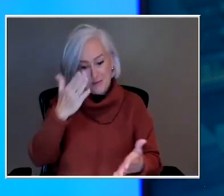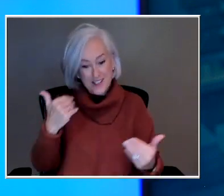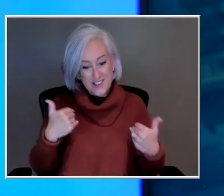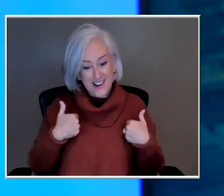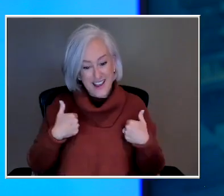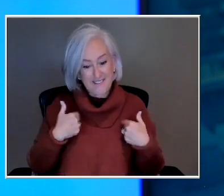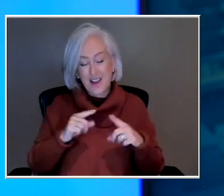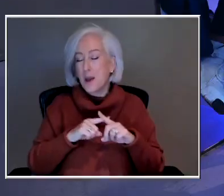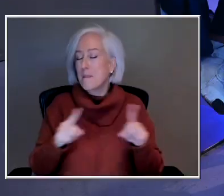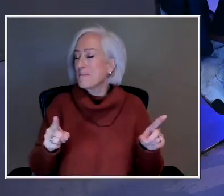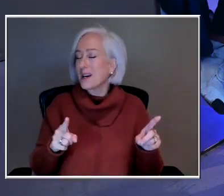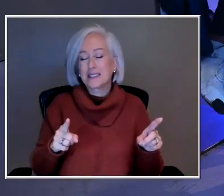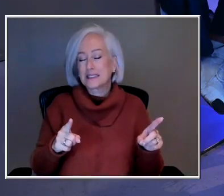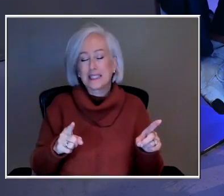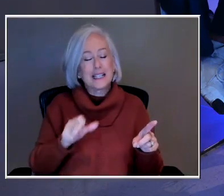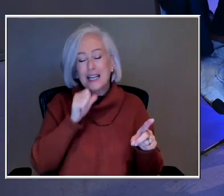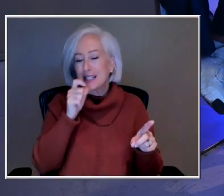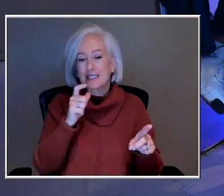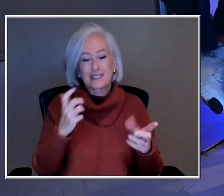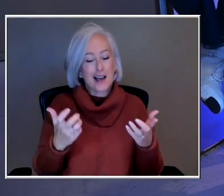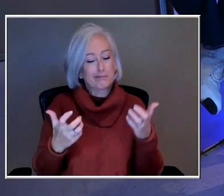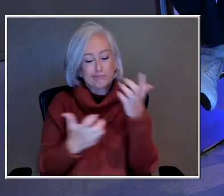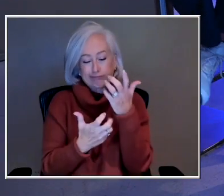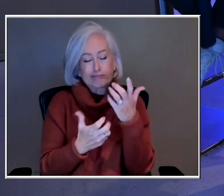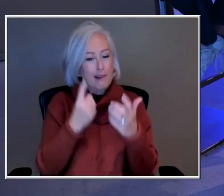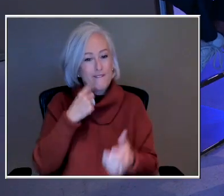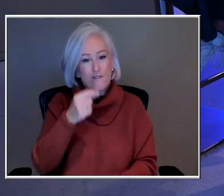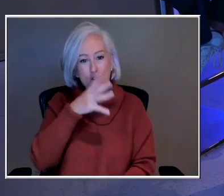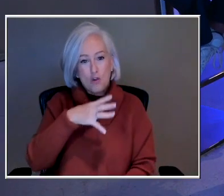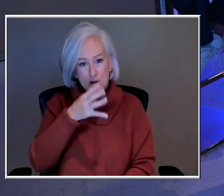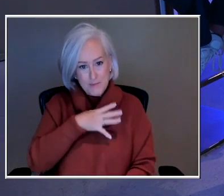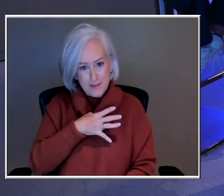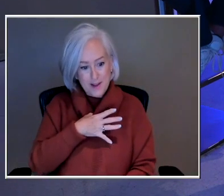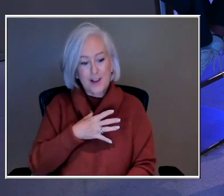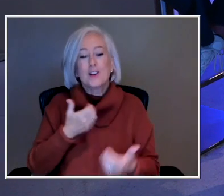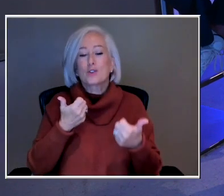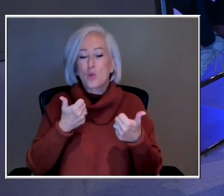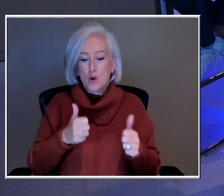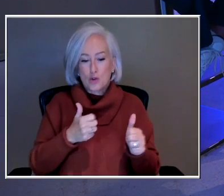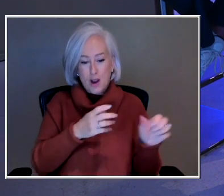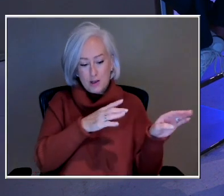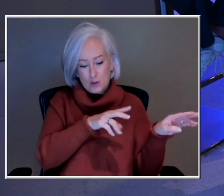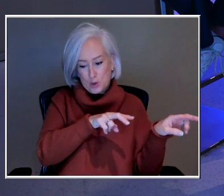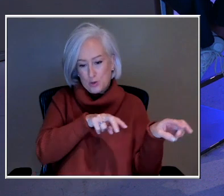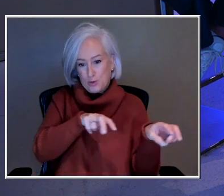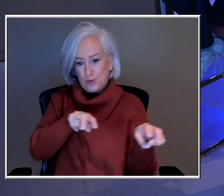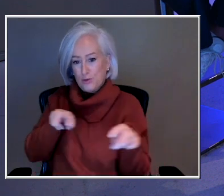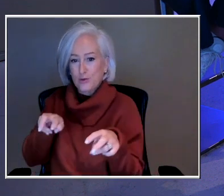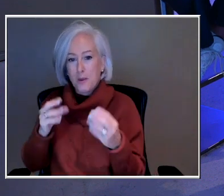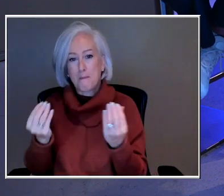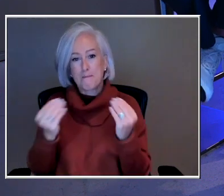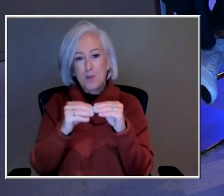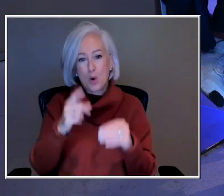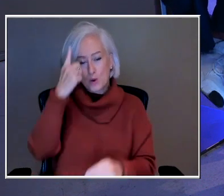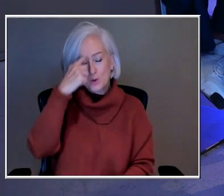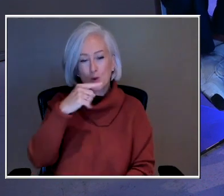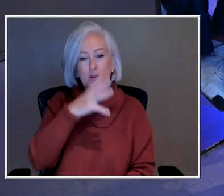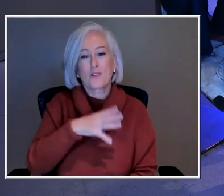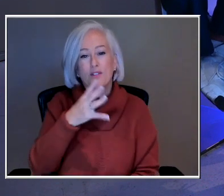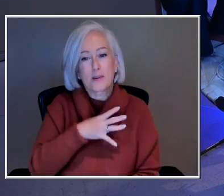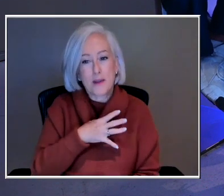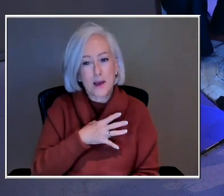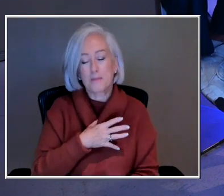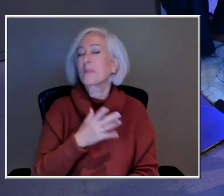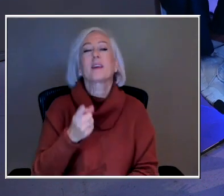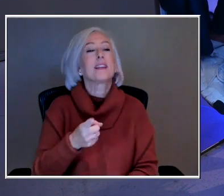further. We're getting better, though, right? We are getting better. Moving the needle, as we We're say. trying to move the needle. So, Dr. Shrupwell, injuries suffered by male and female